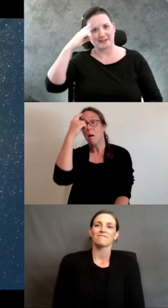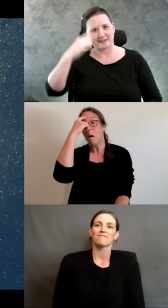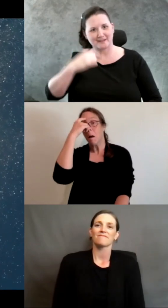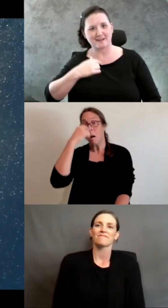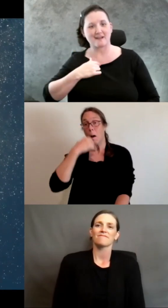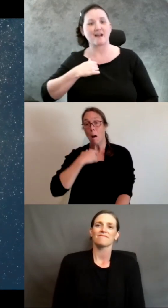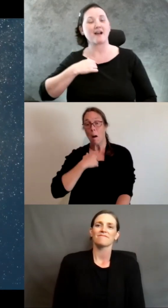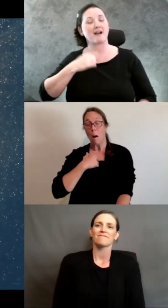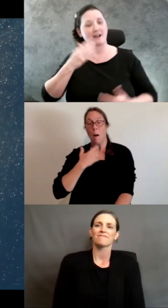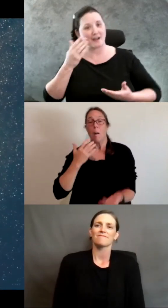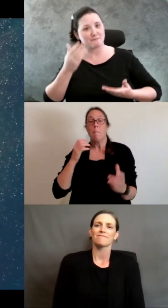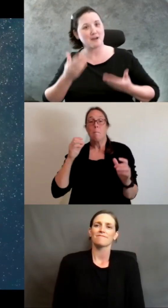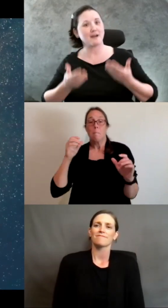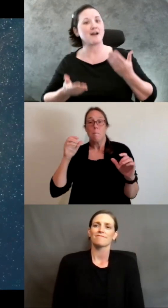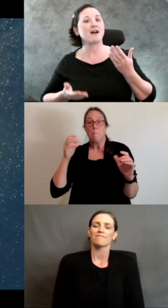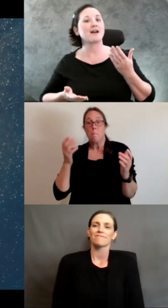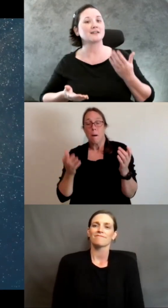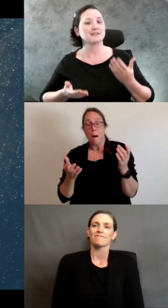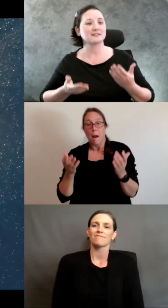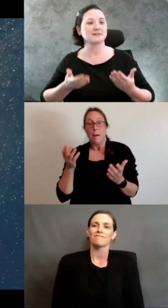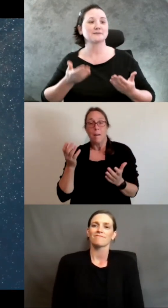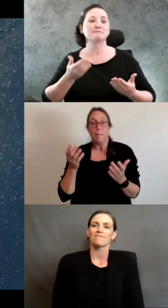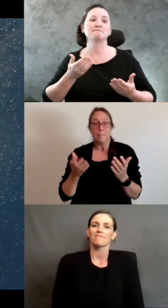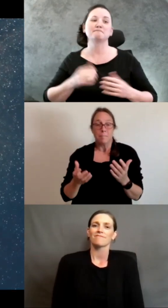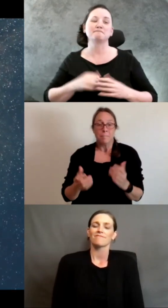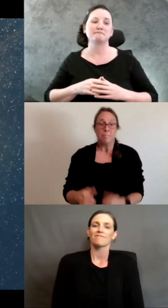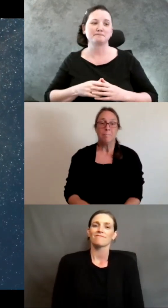think I might